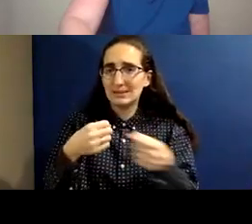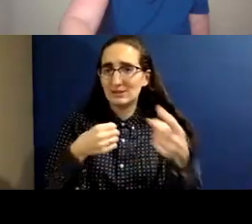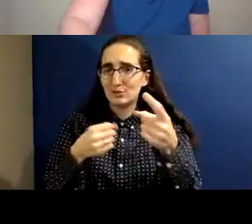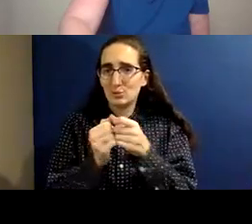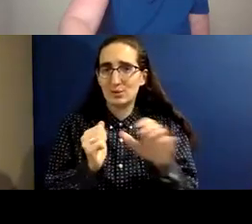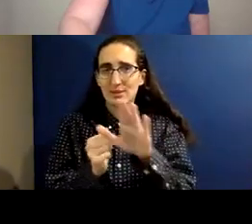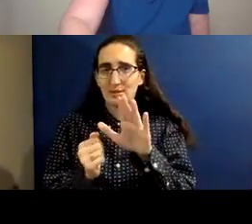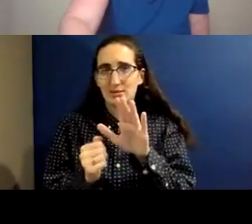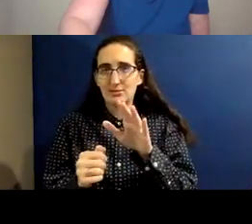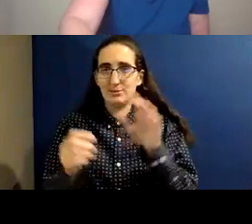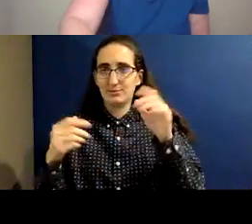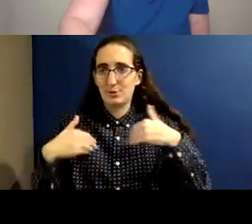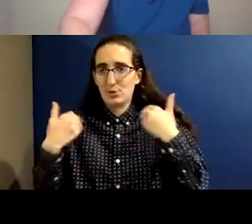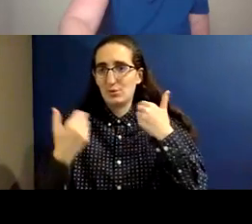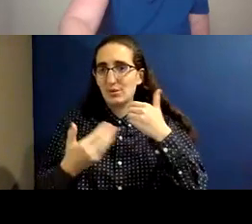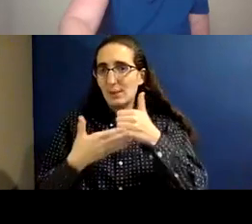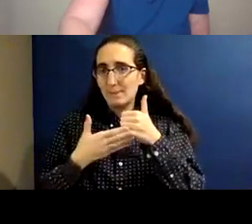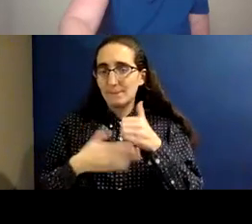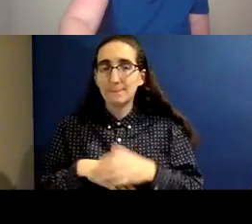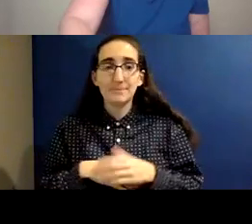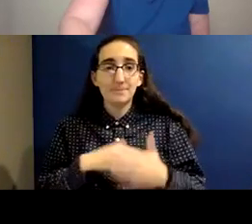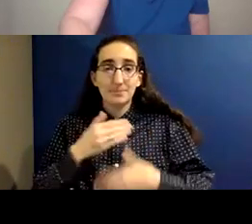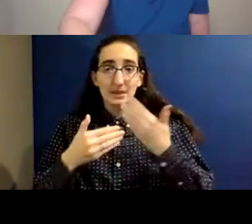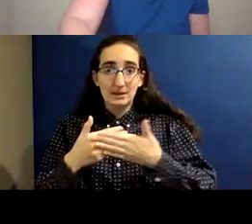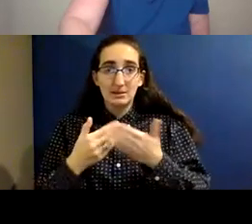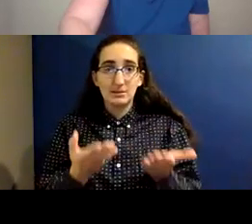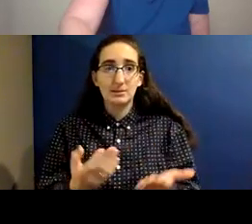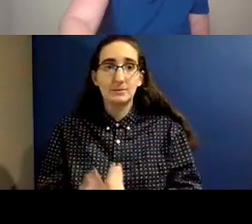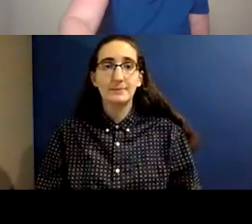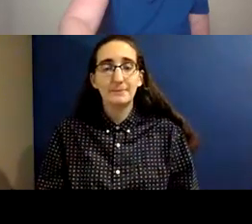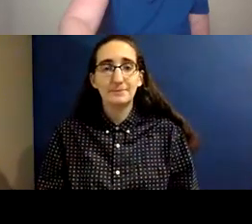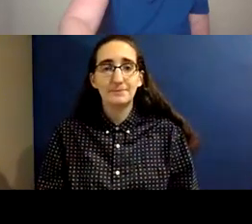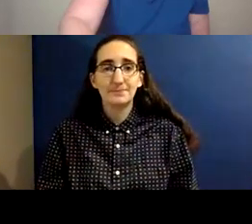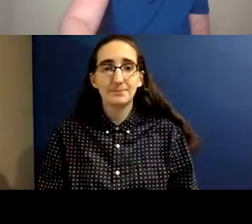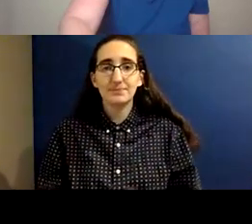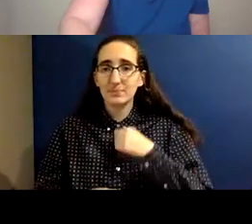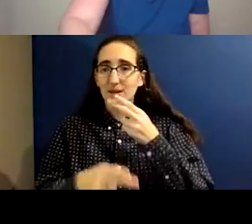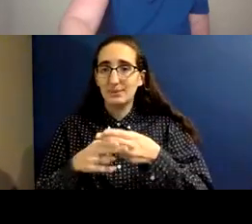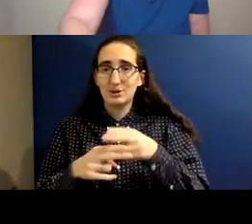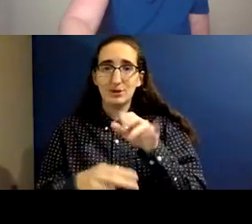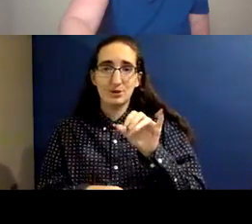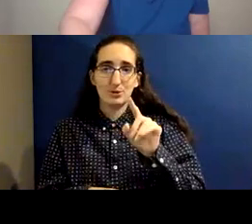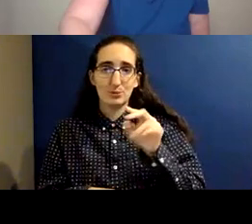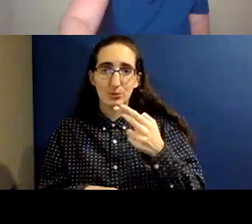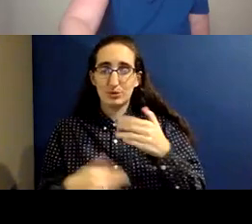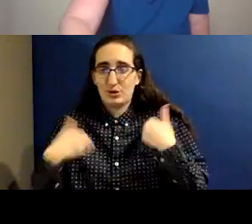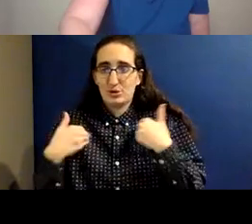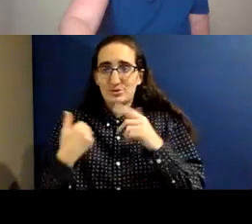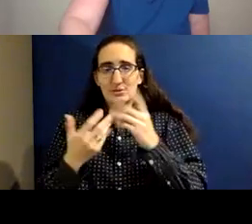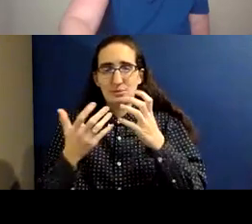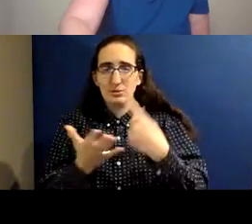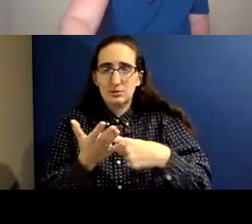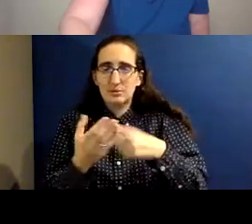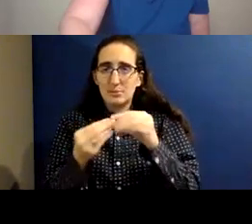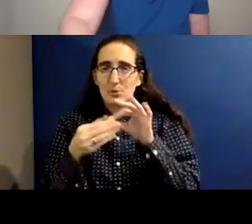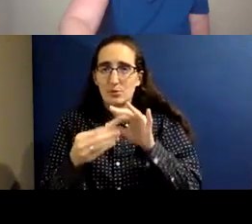help. So on the next slide, I mentioned youth. I really want to talk a little bit more about the